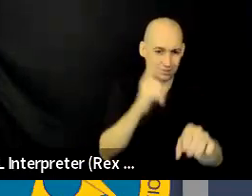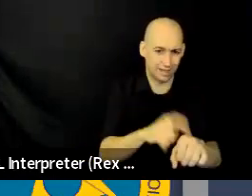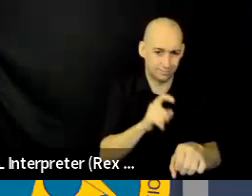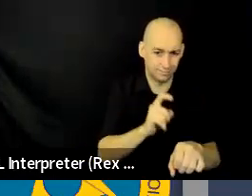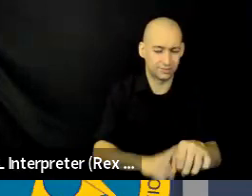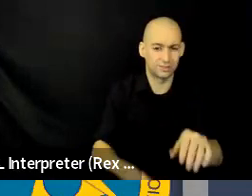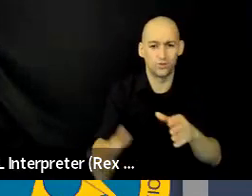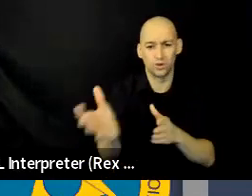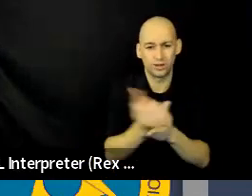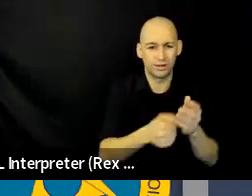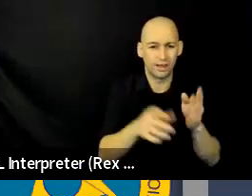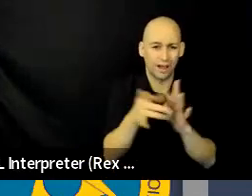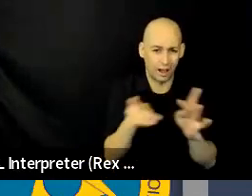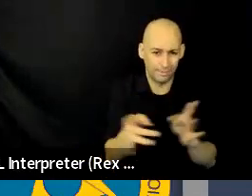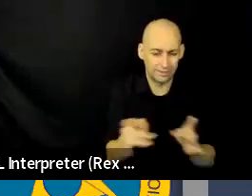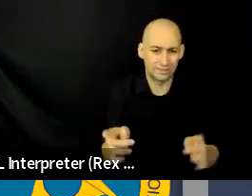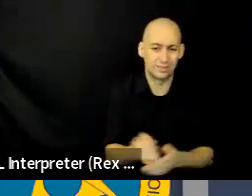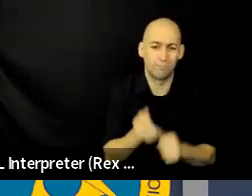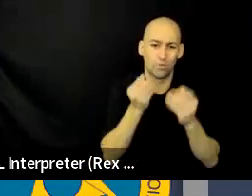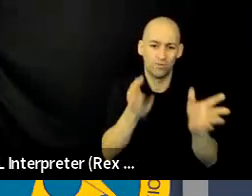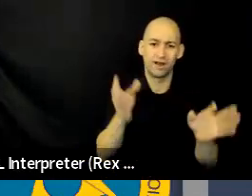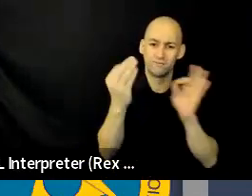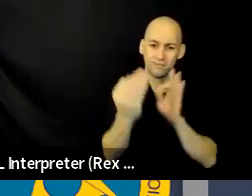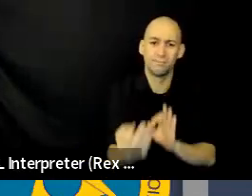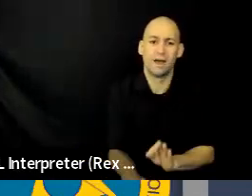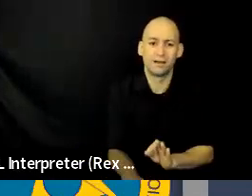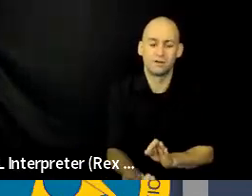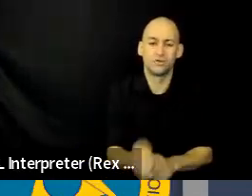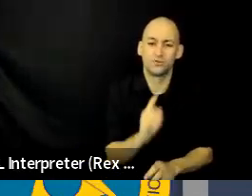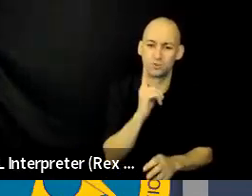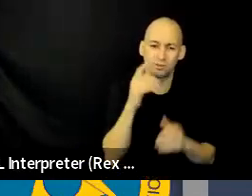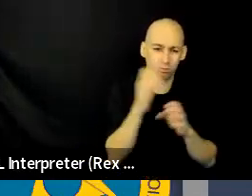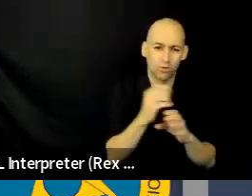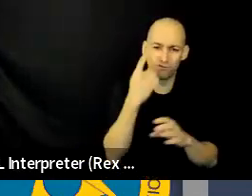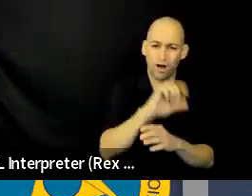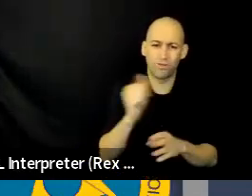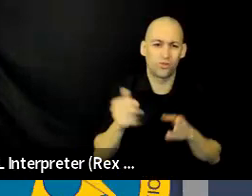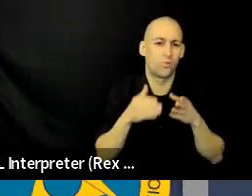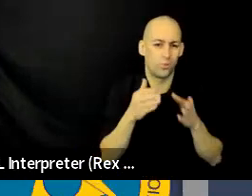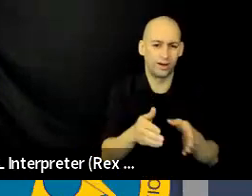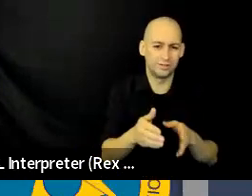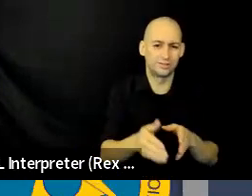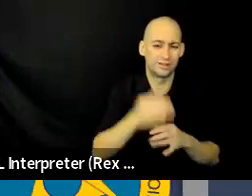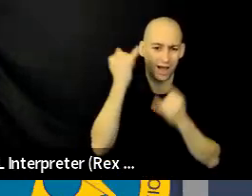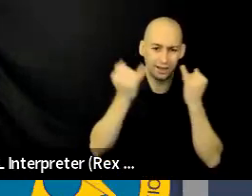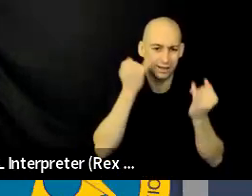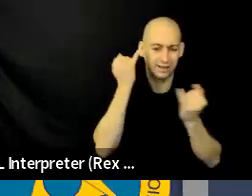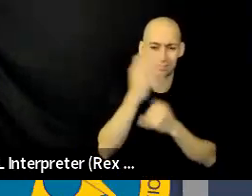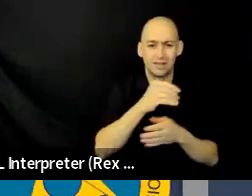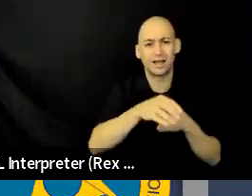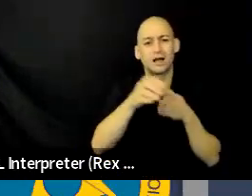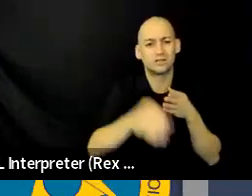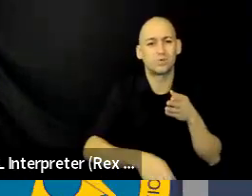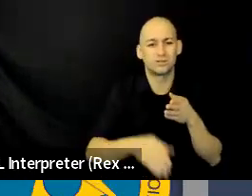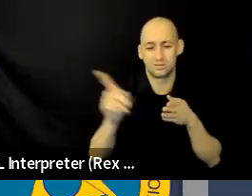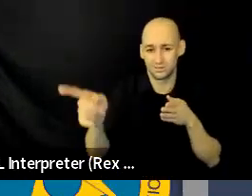and commented and provided feedback and genuinely looked at, are there ways we can make these ideas and concepts they're coming up with quite late in the